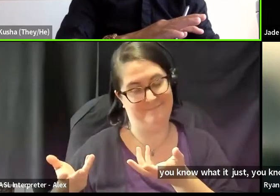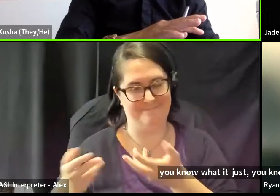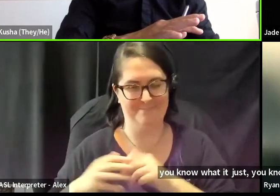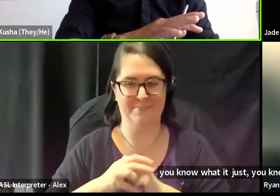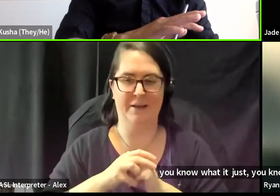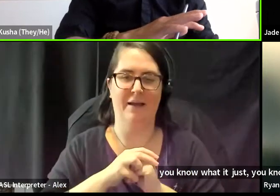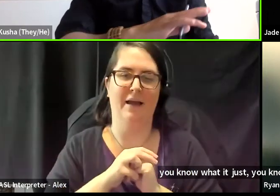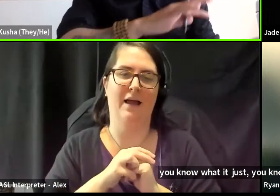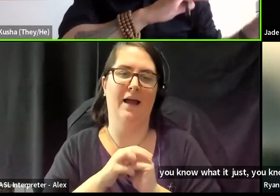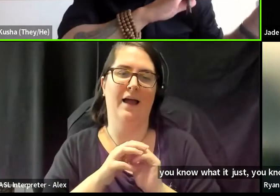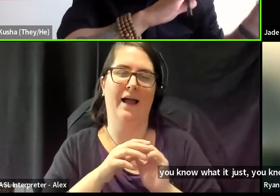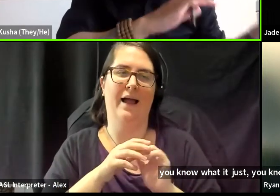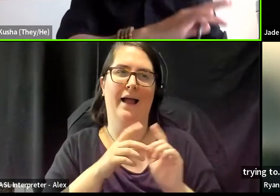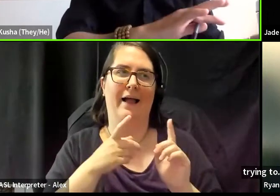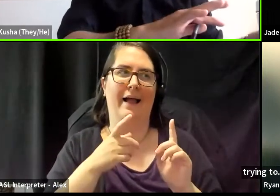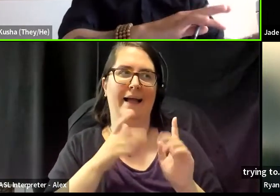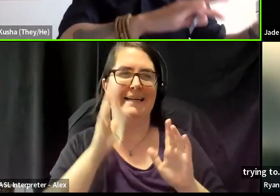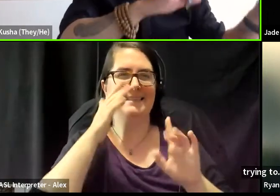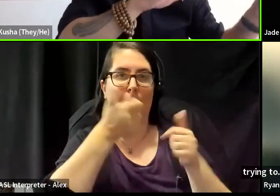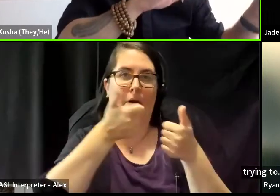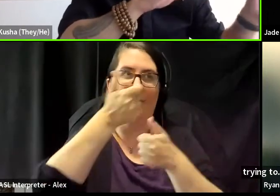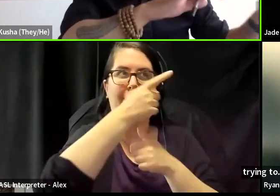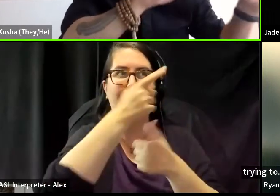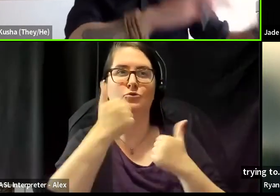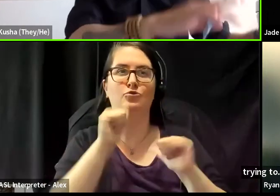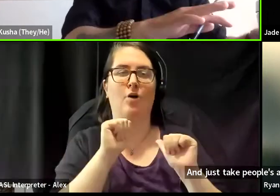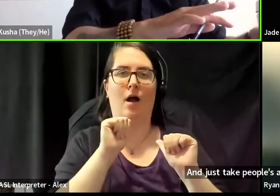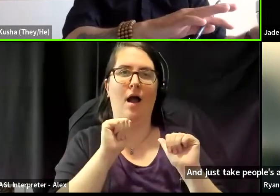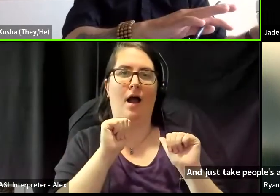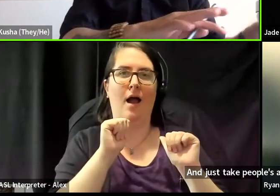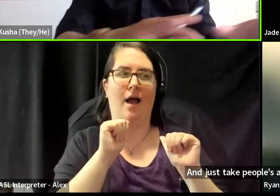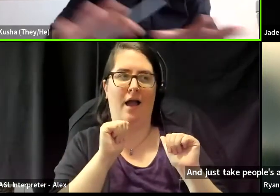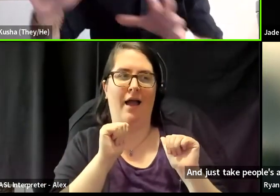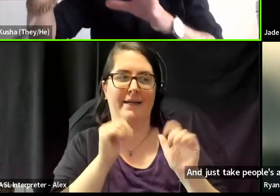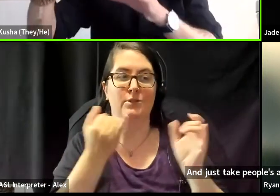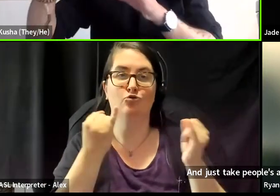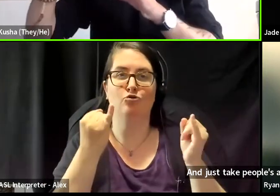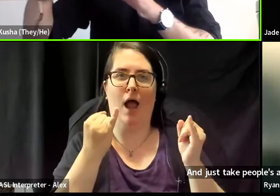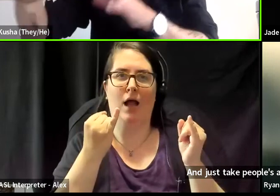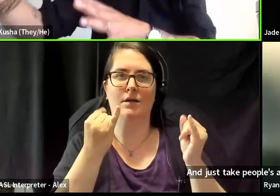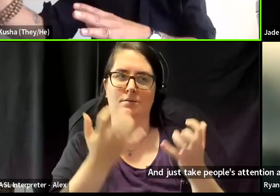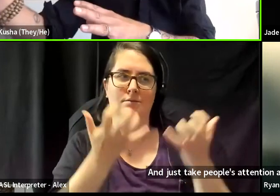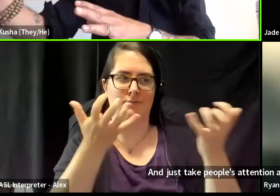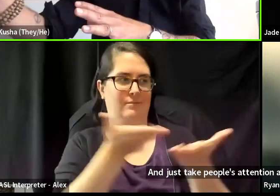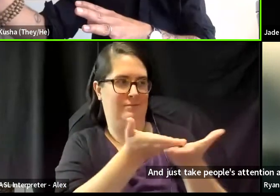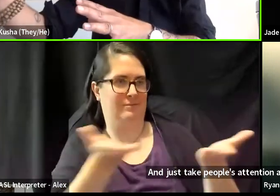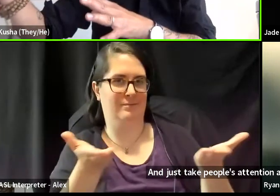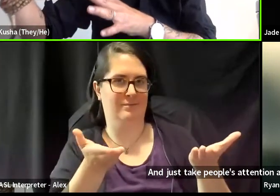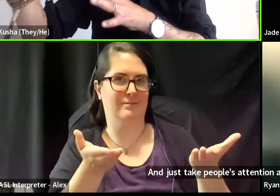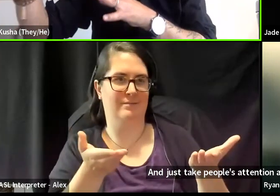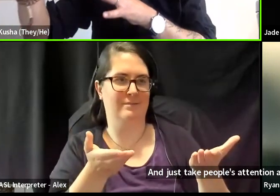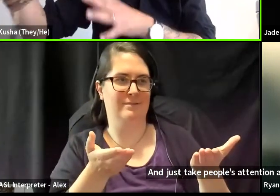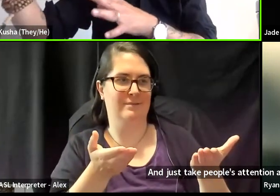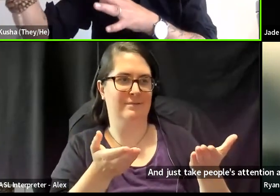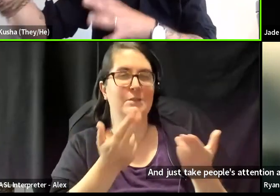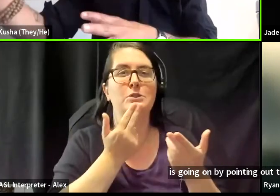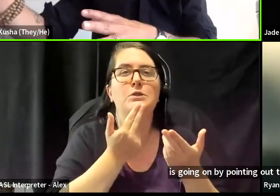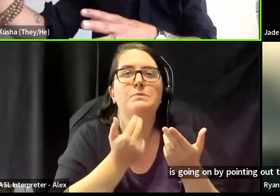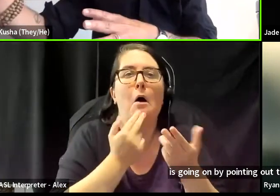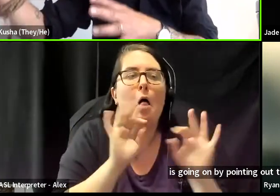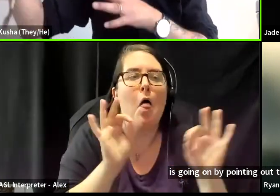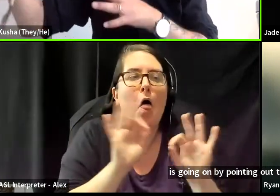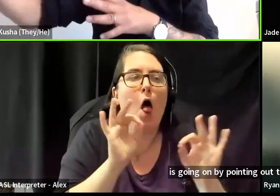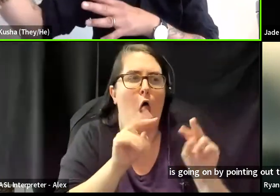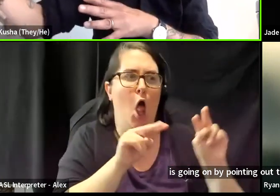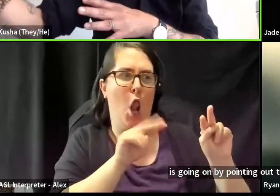just take people's attention away from what actually is going on by pointing out to those things and making it